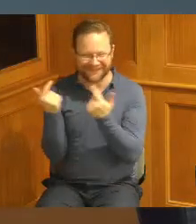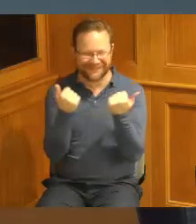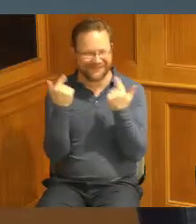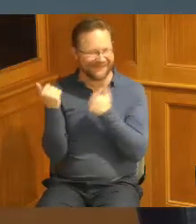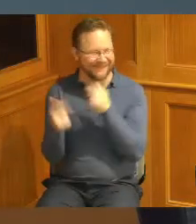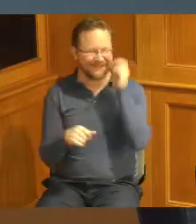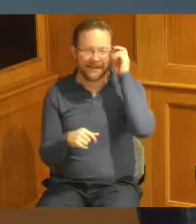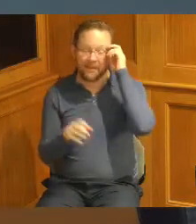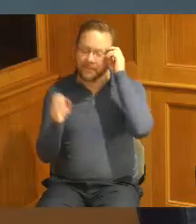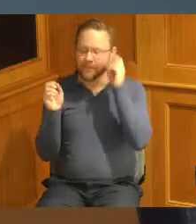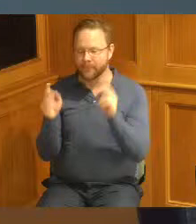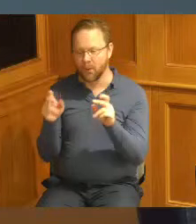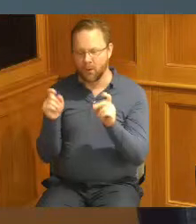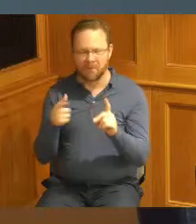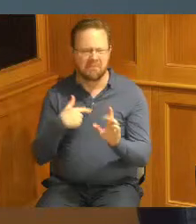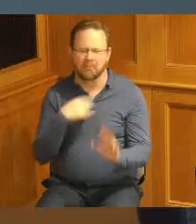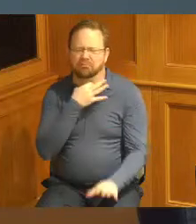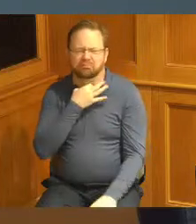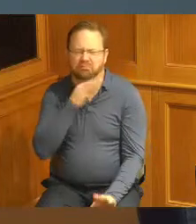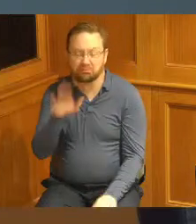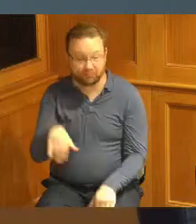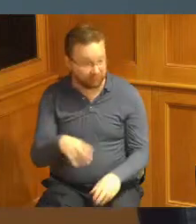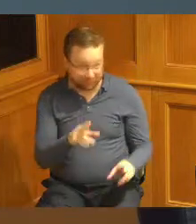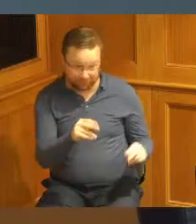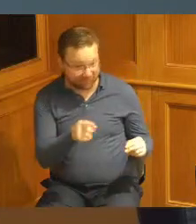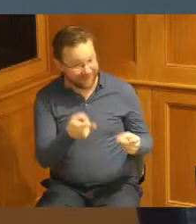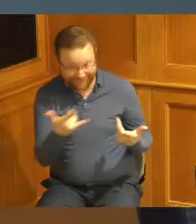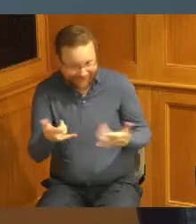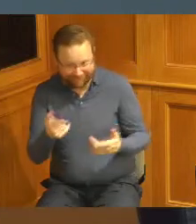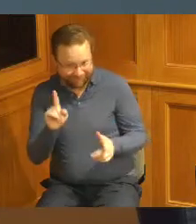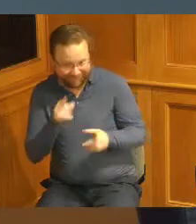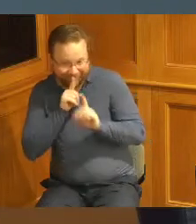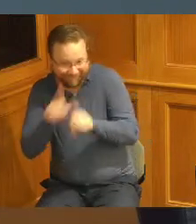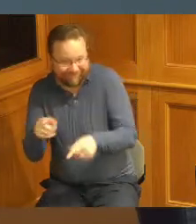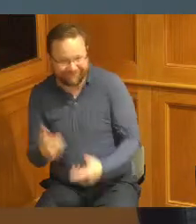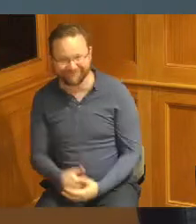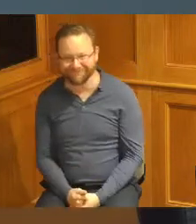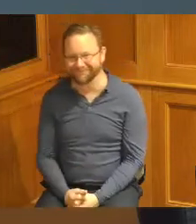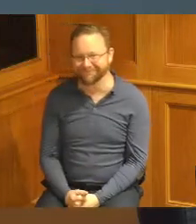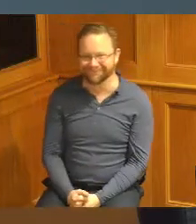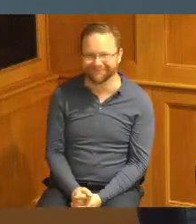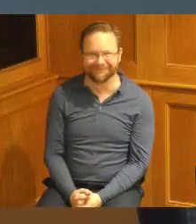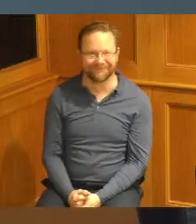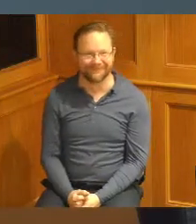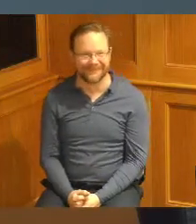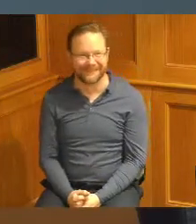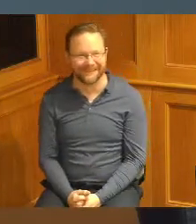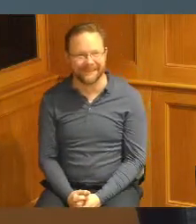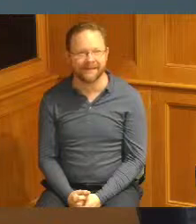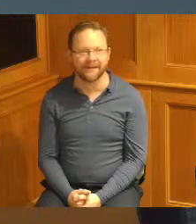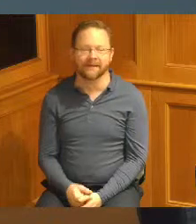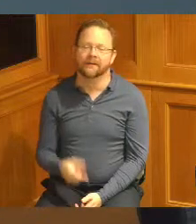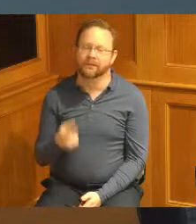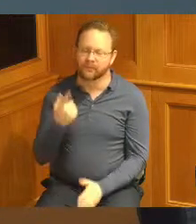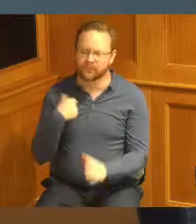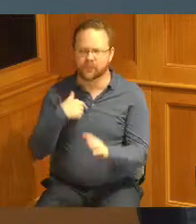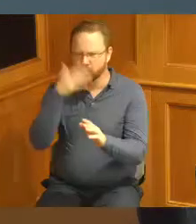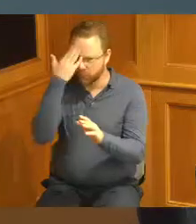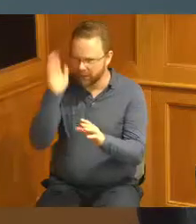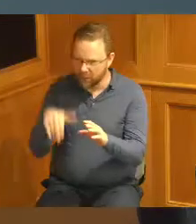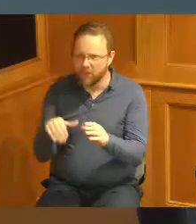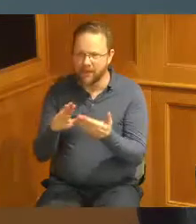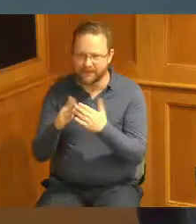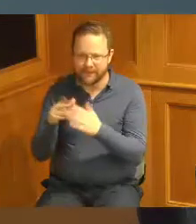Okay. Just asking. Just answered. Yeah. And we know there's a need, and there are